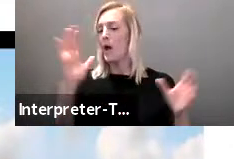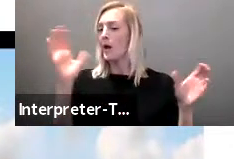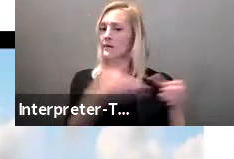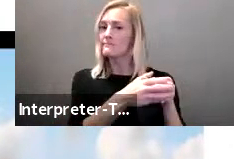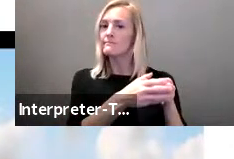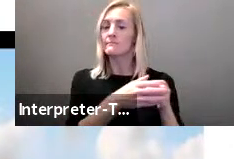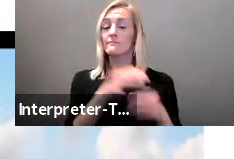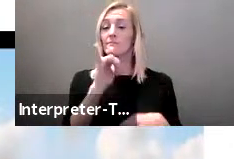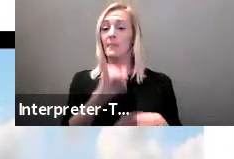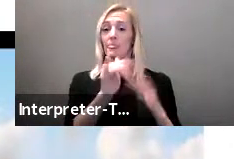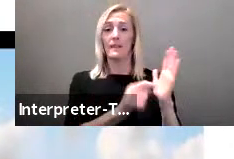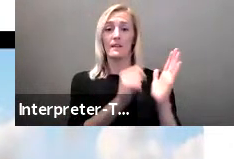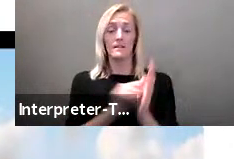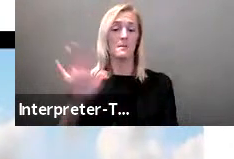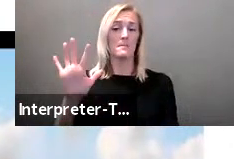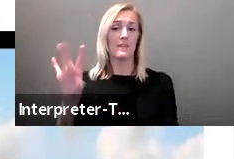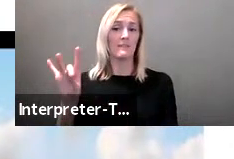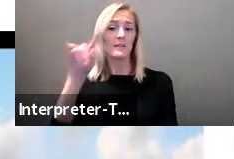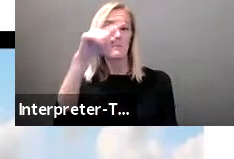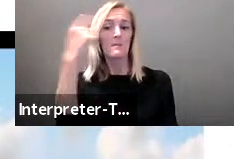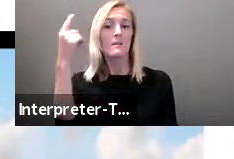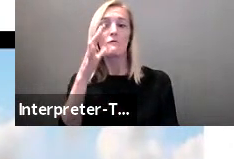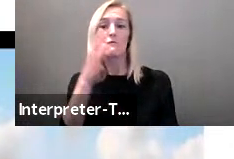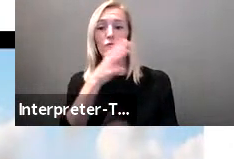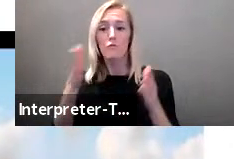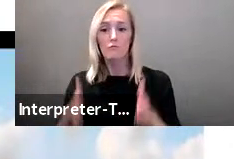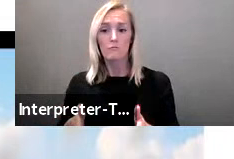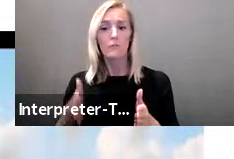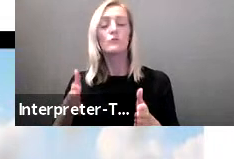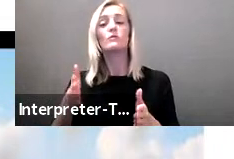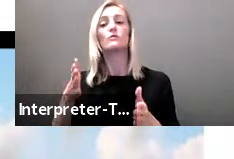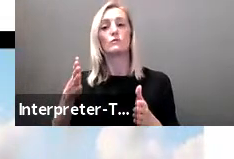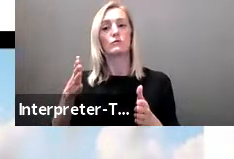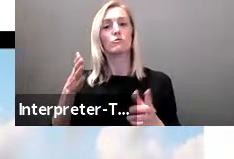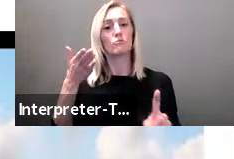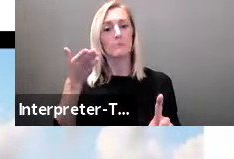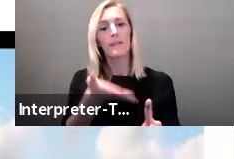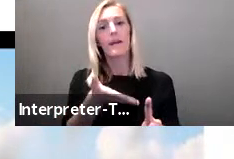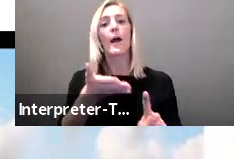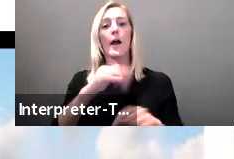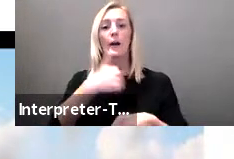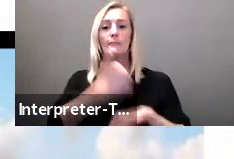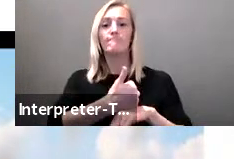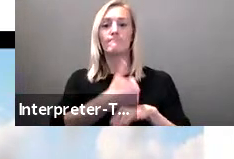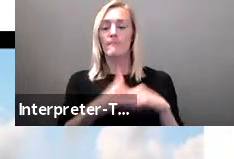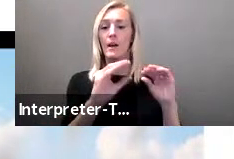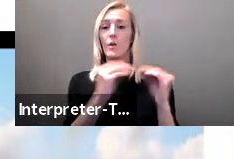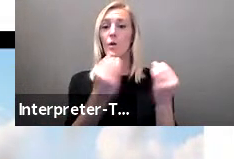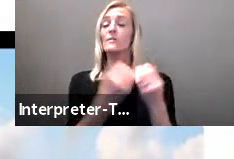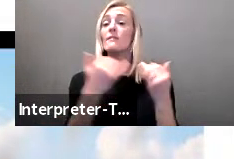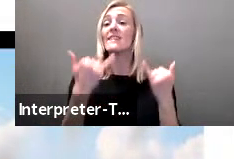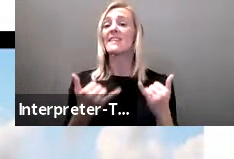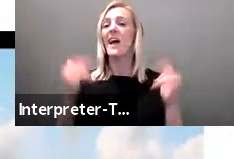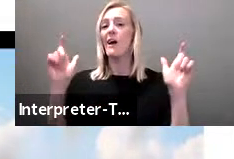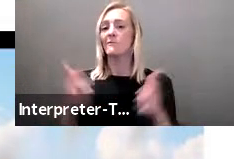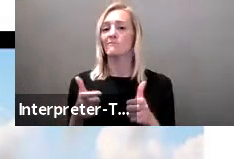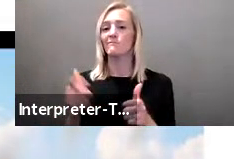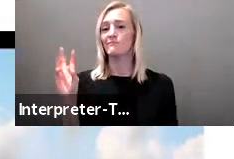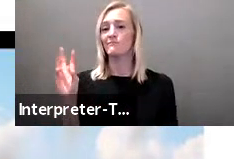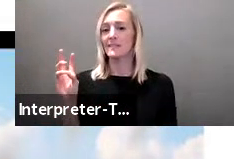they had 58 African-American farmers that were there starting the organization. We are now down to